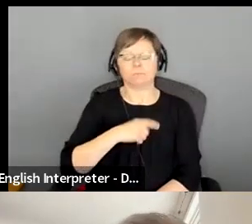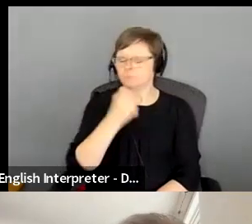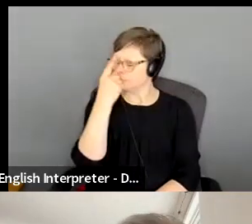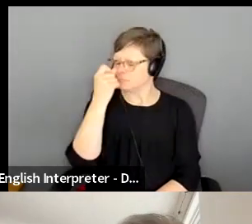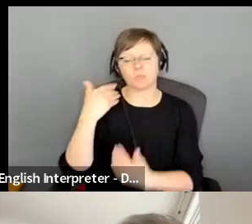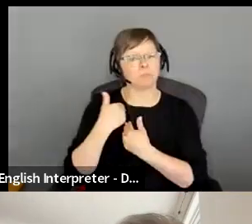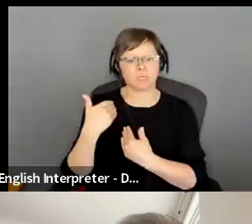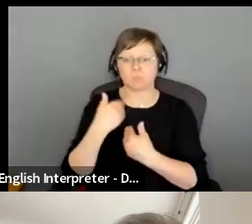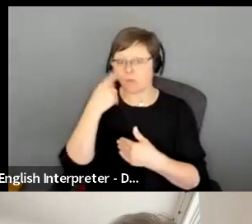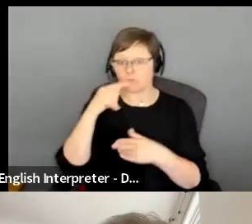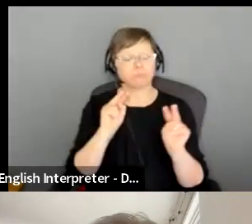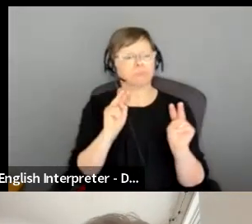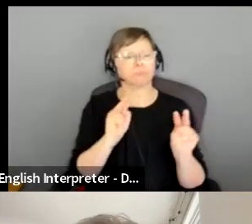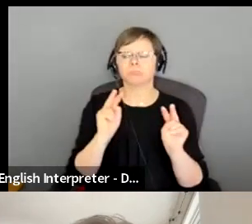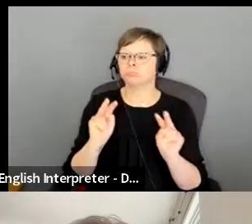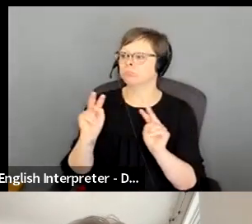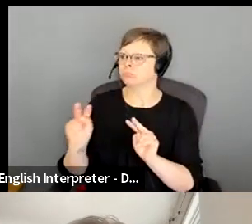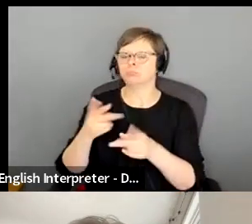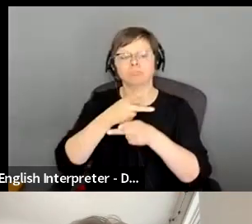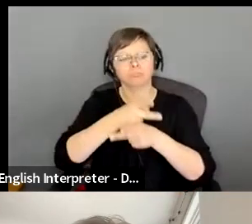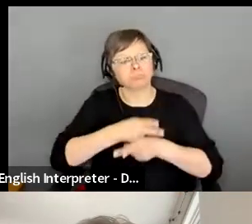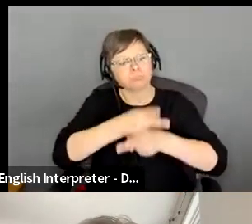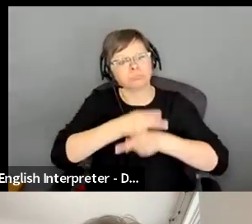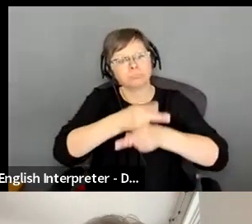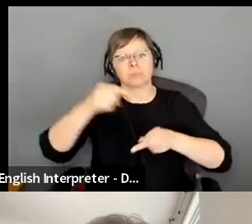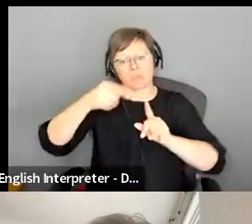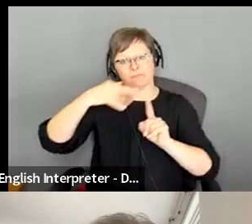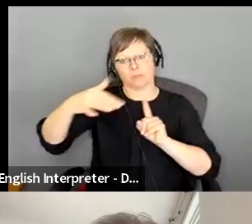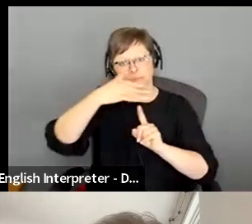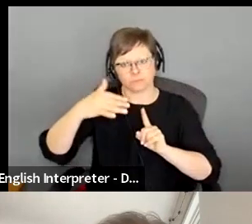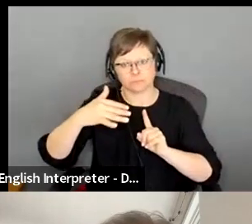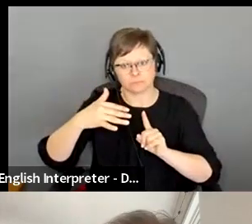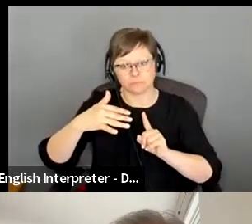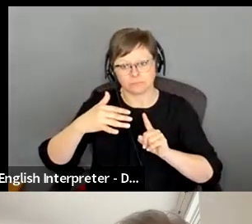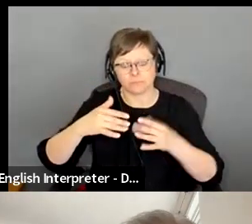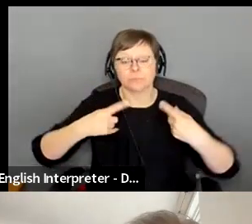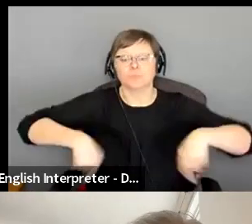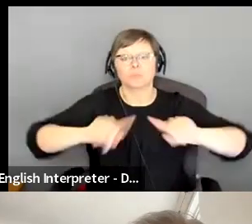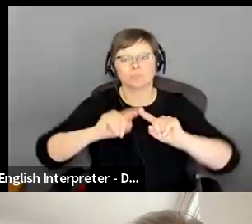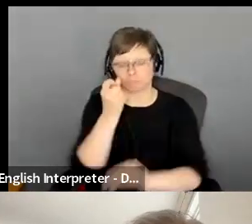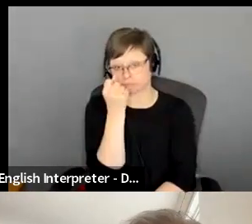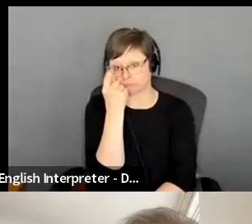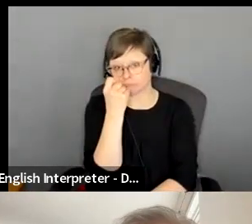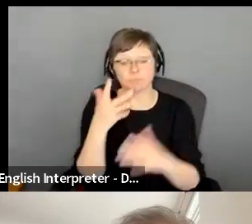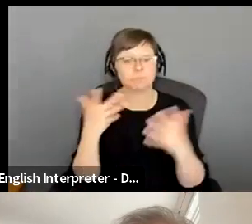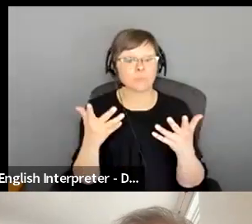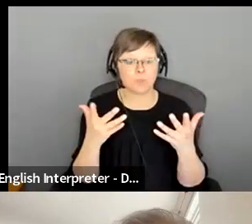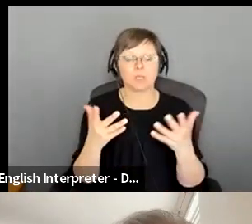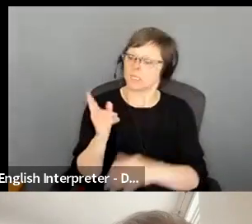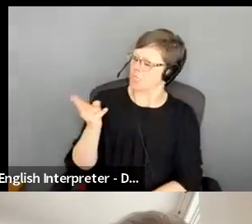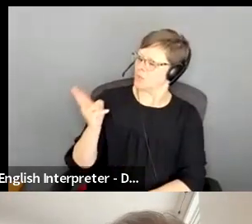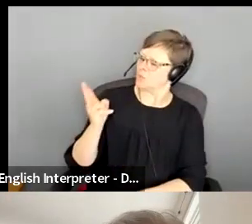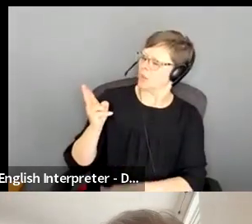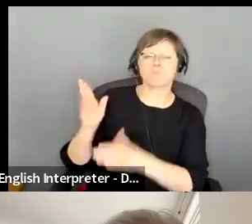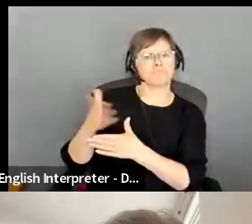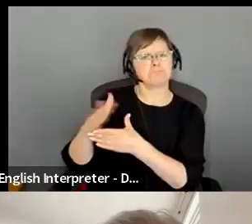for vigilance in creating and maintaining this environment. Equity recognizes a shared history with